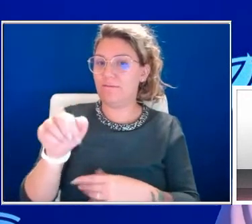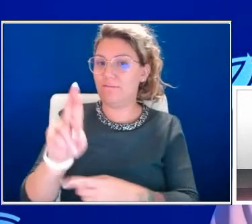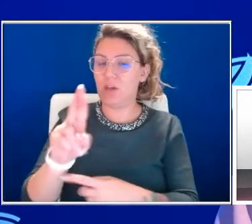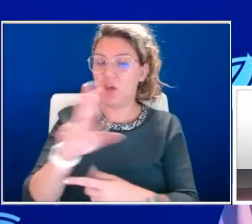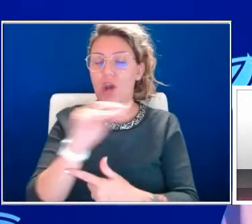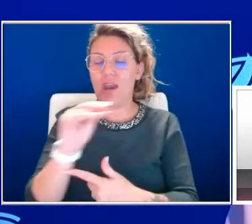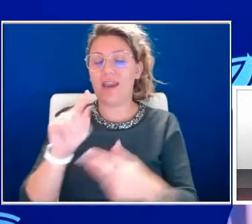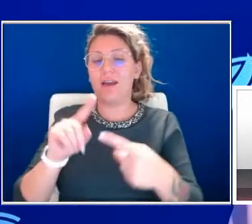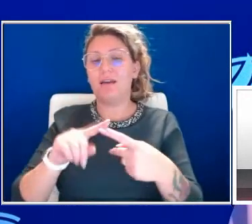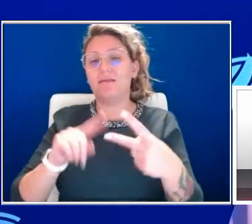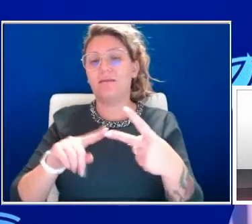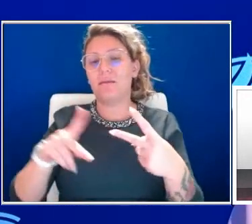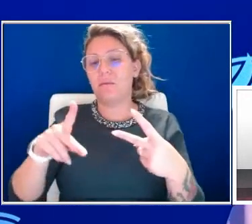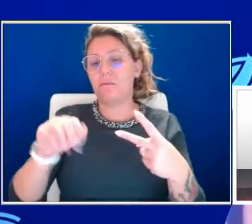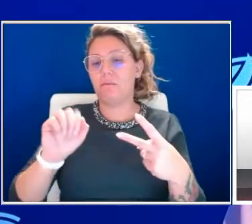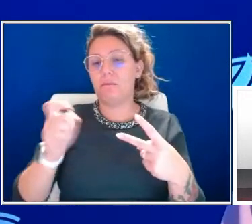outpatient